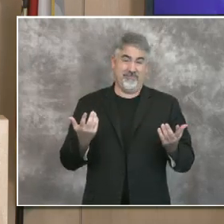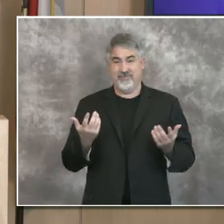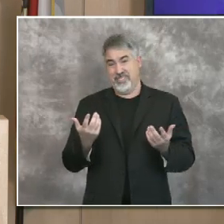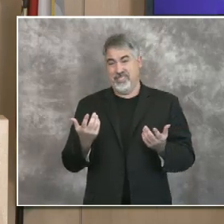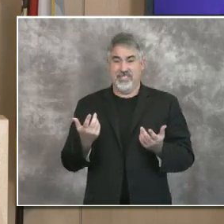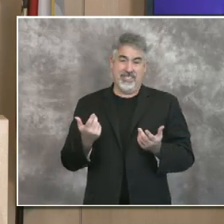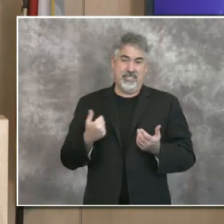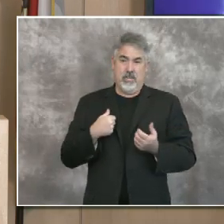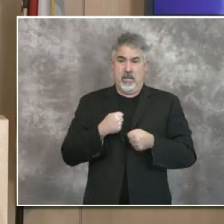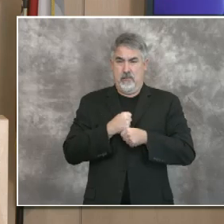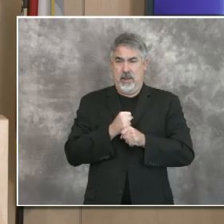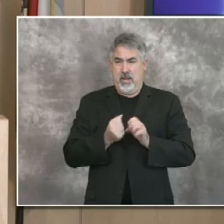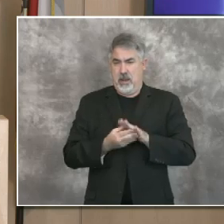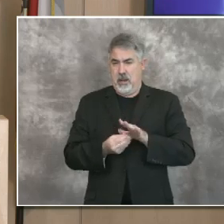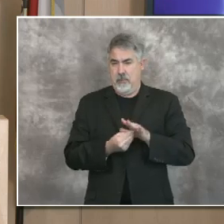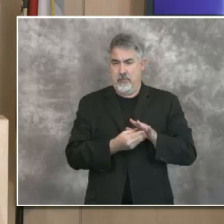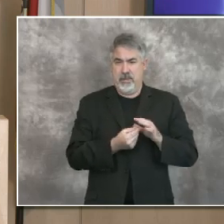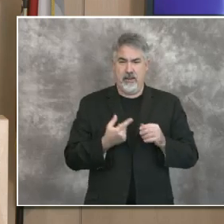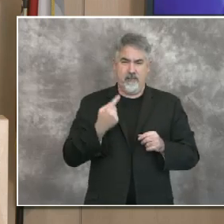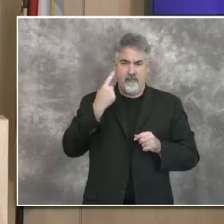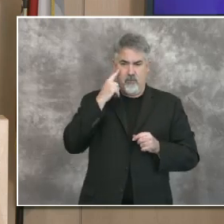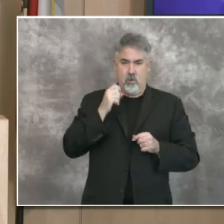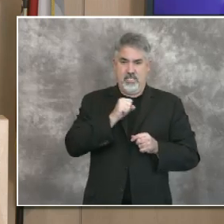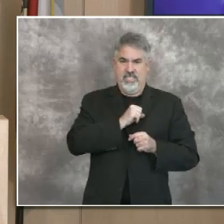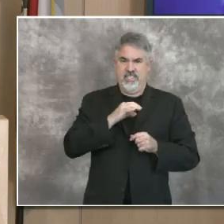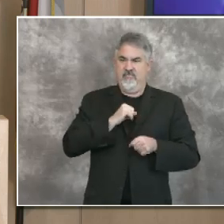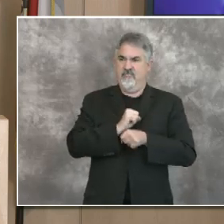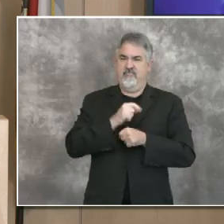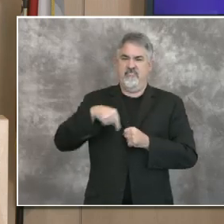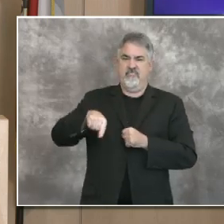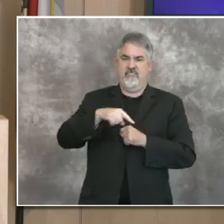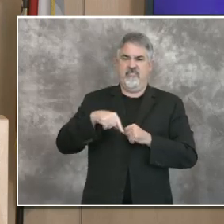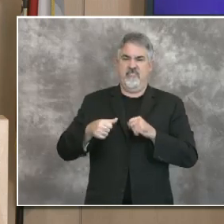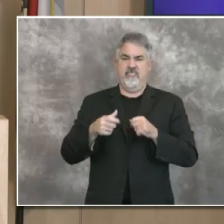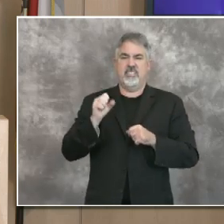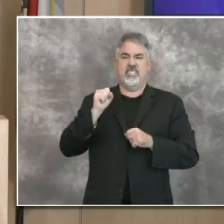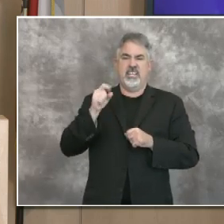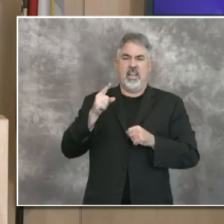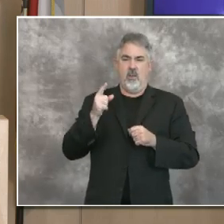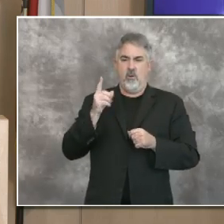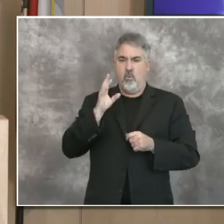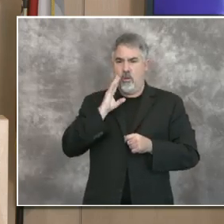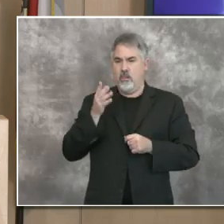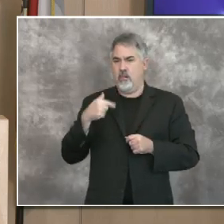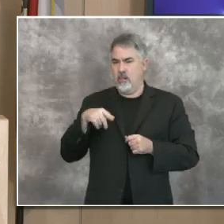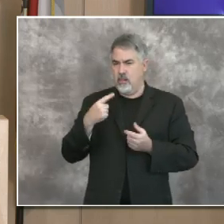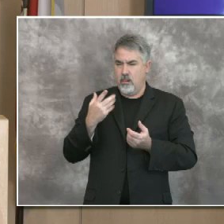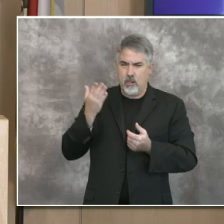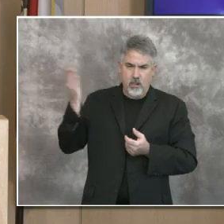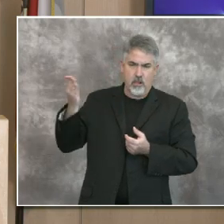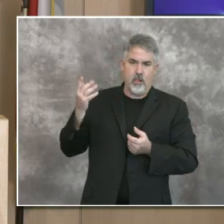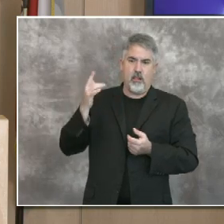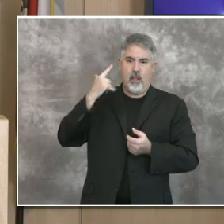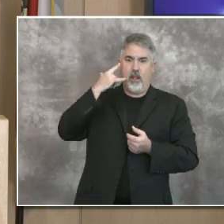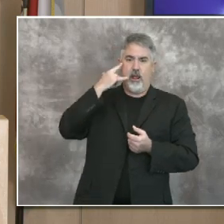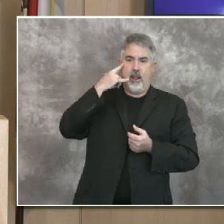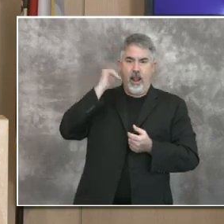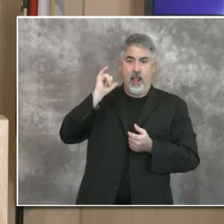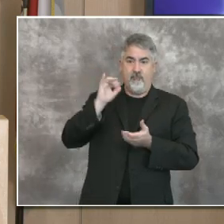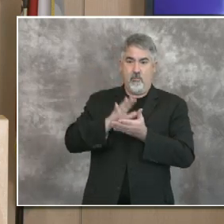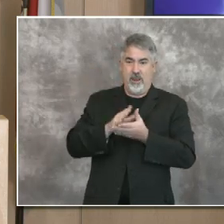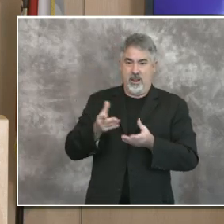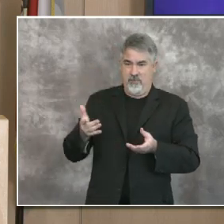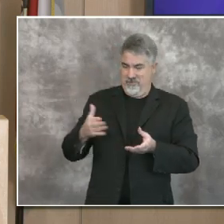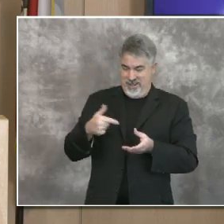our staff here in San Diego County, but I'm also going to be forwarding this on to the Governor of California for him to consider as he